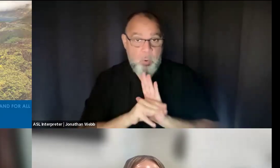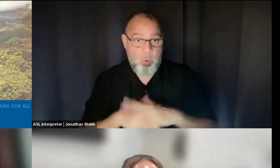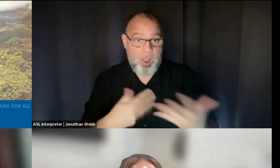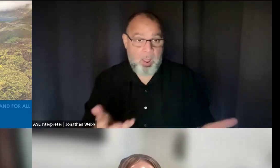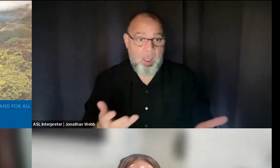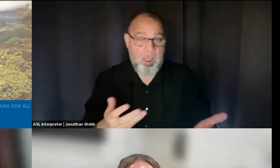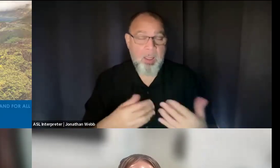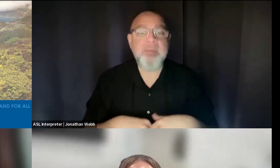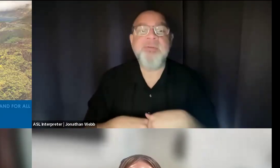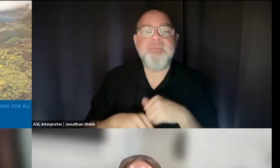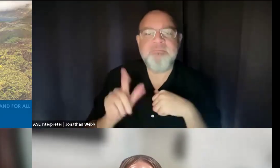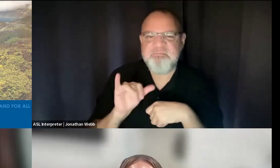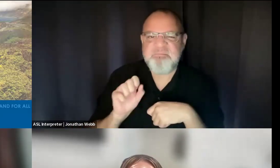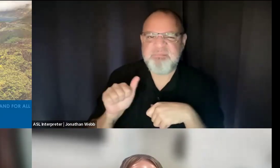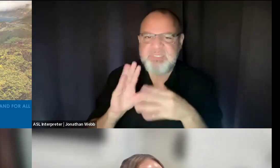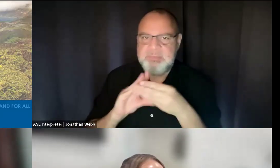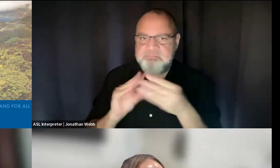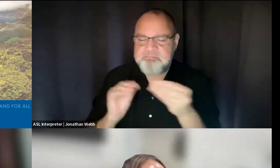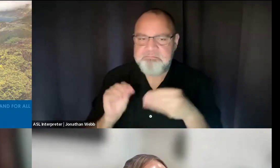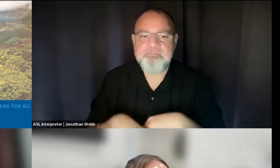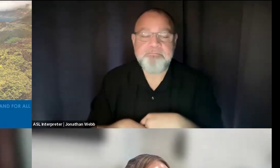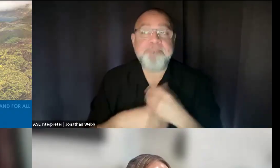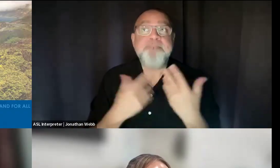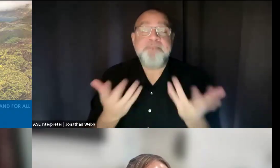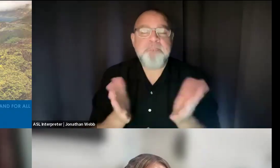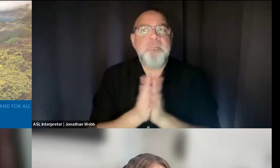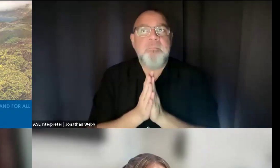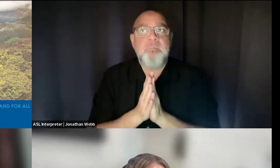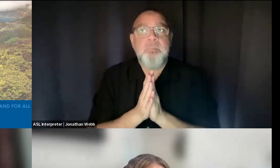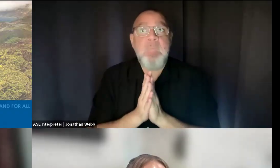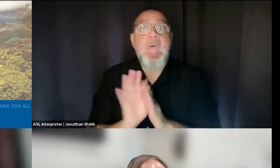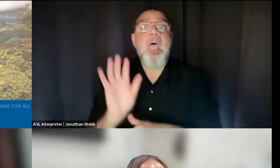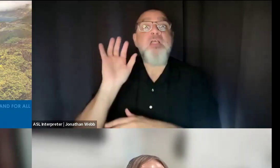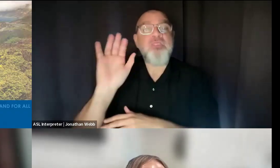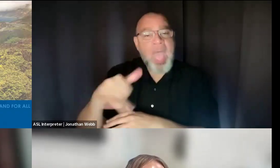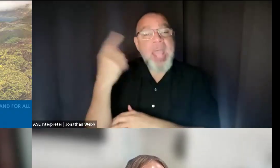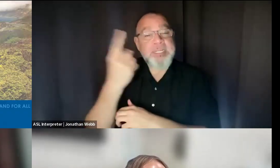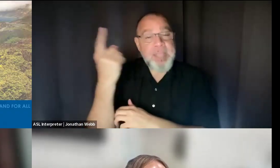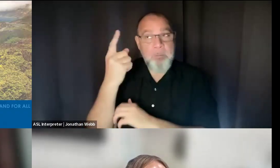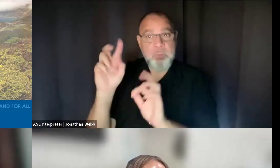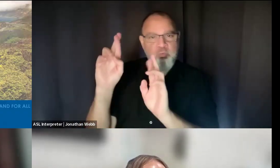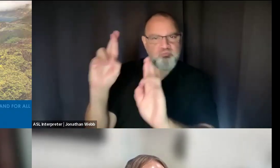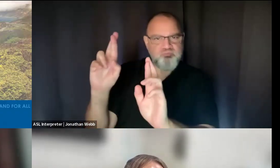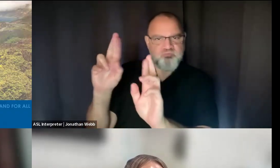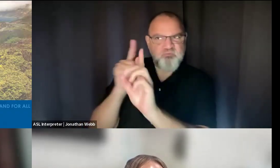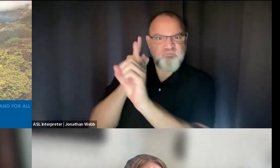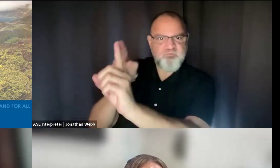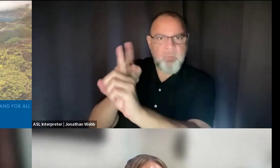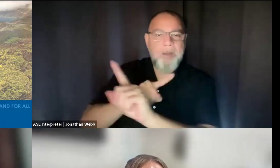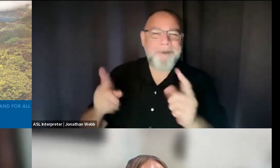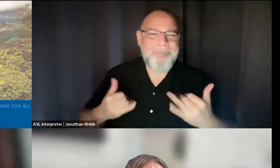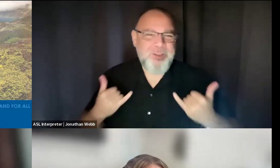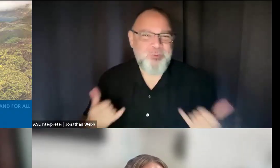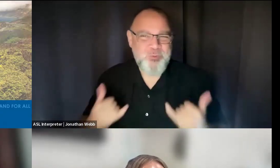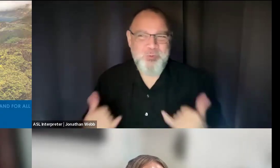So I see that as it's something that's on our roadmap, but not something that can happen today. They have